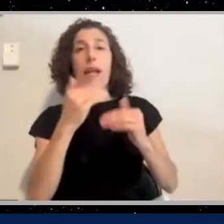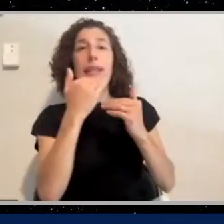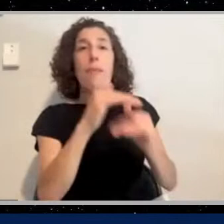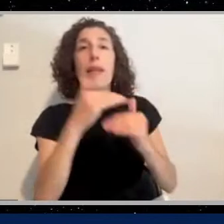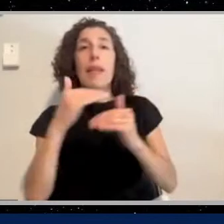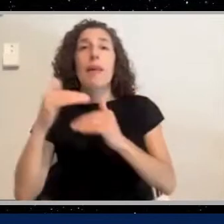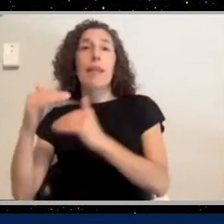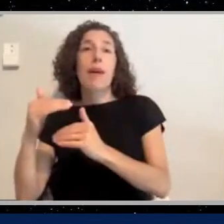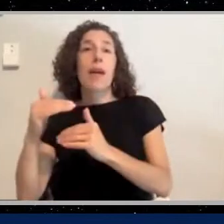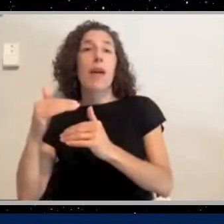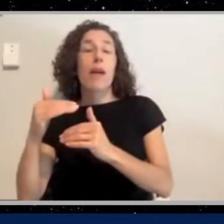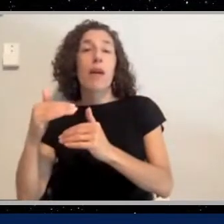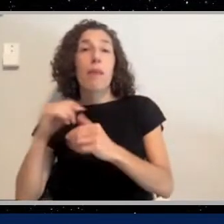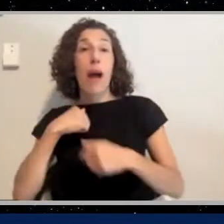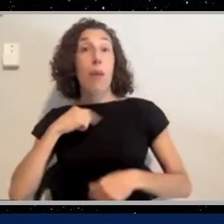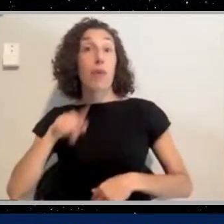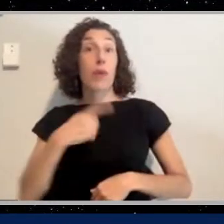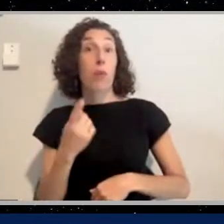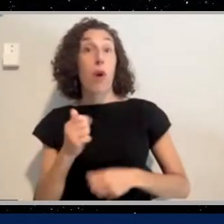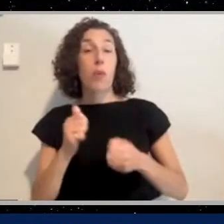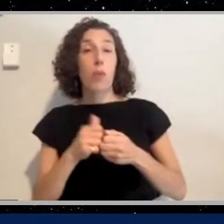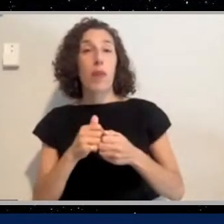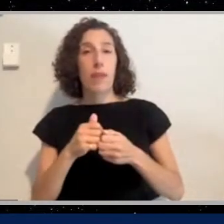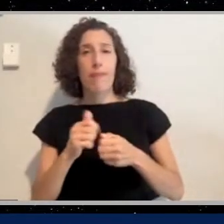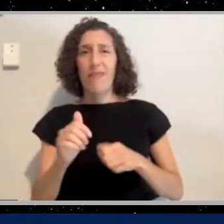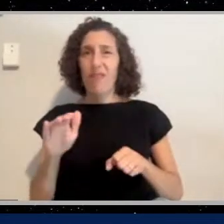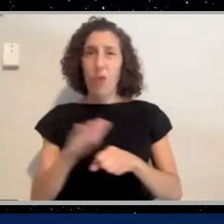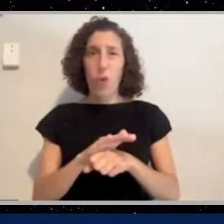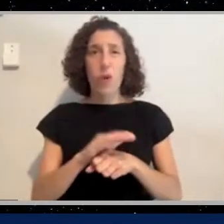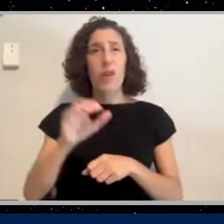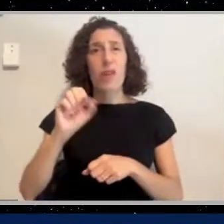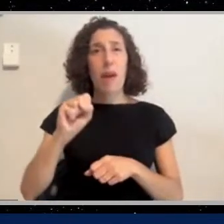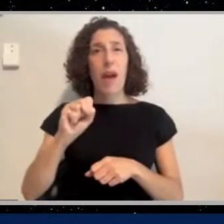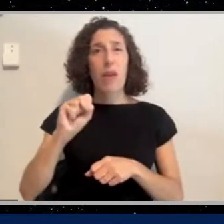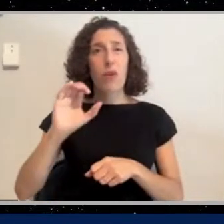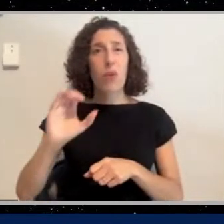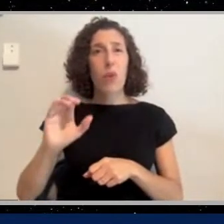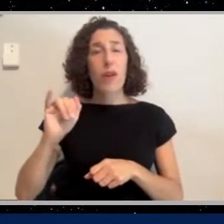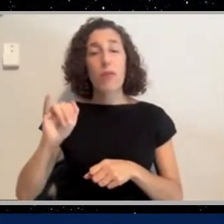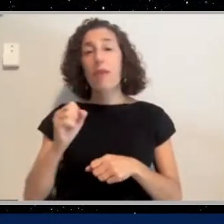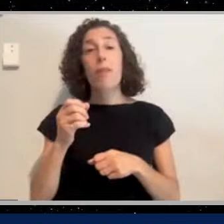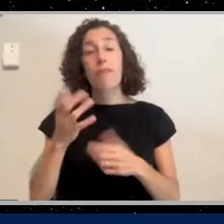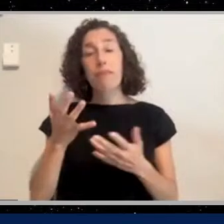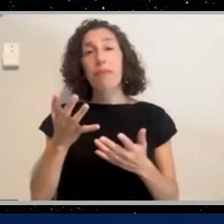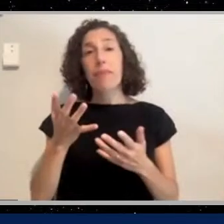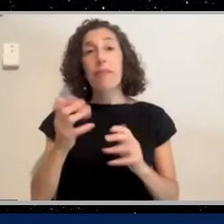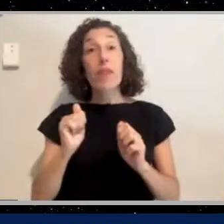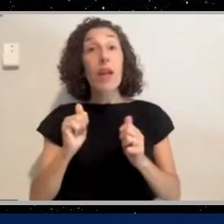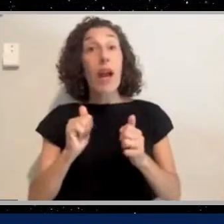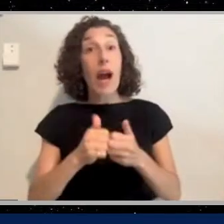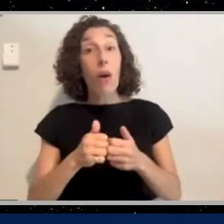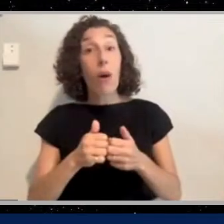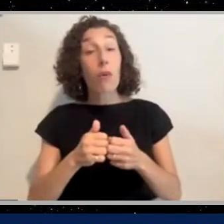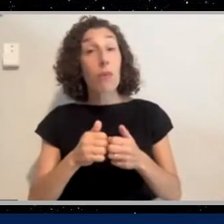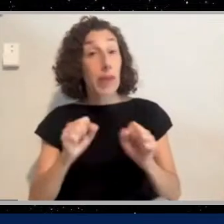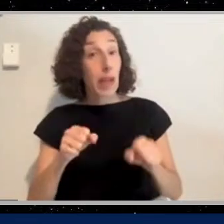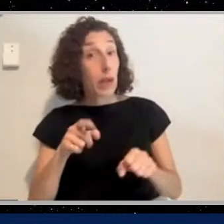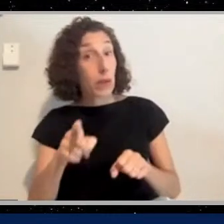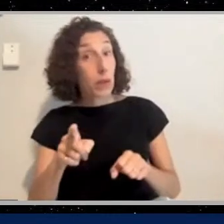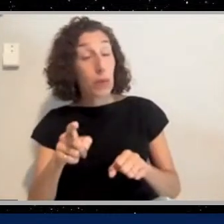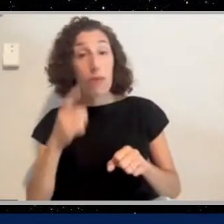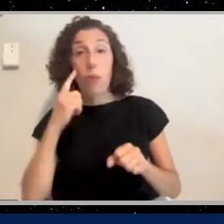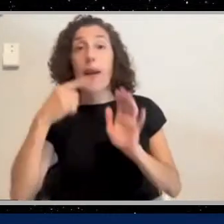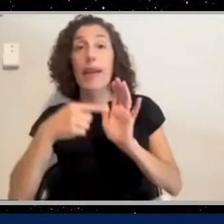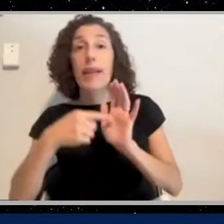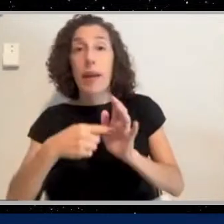for someone with a prosthetic, is it easier to float with the foot on or off? If you needed to, could you take it on or off in zero gravity? For me, it